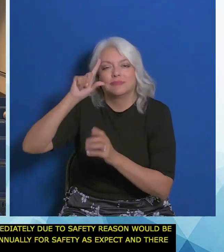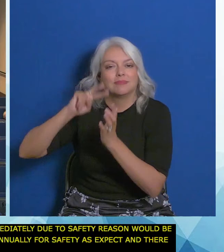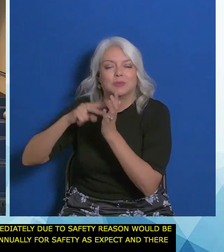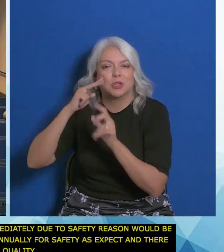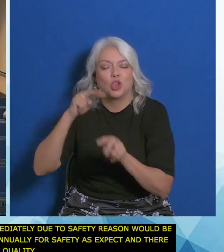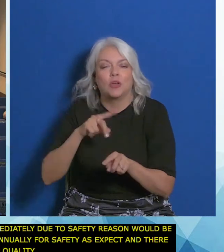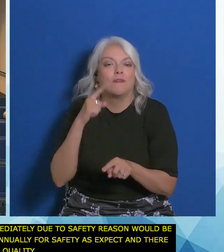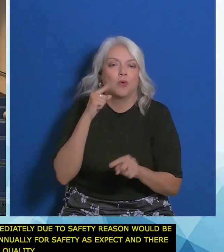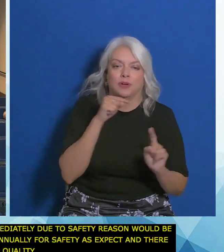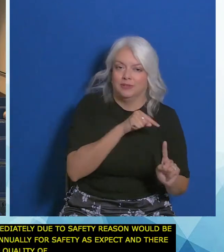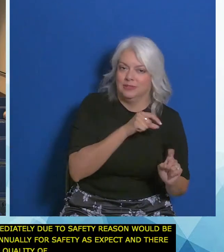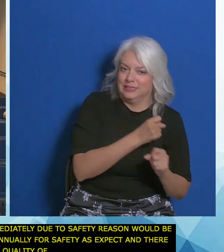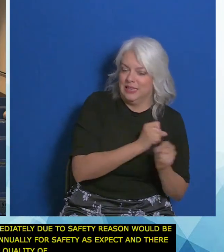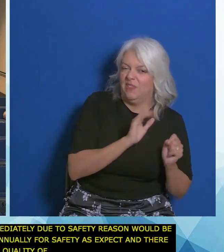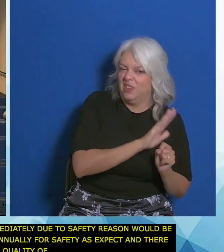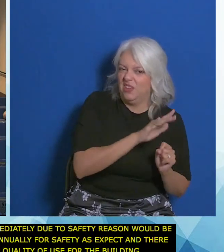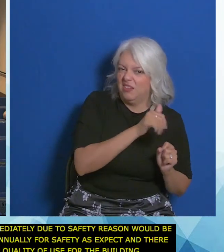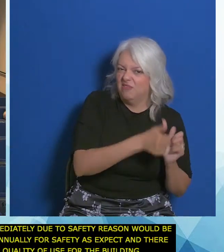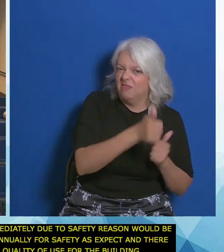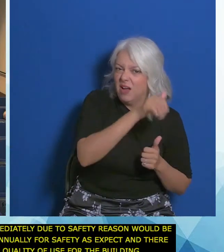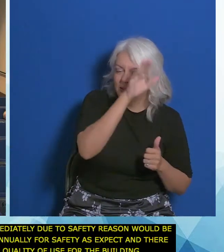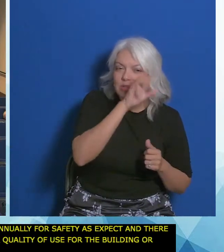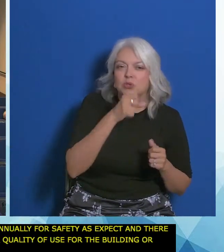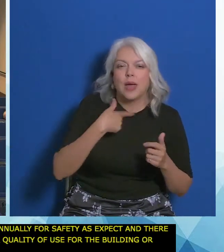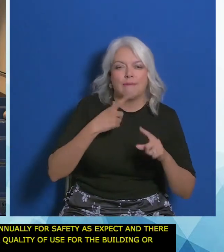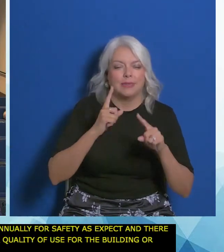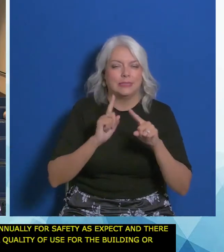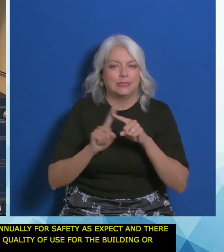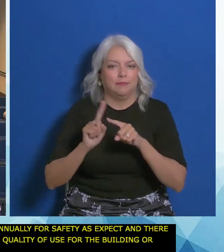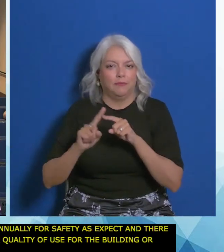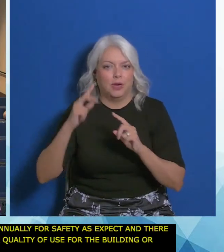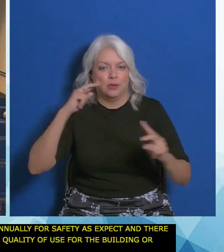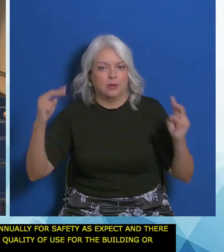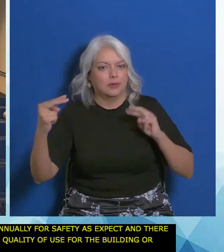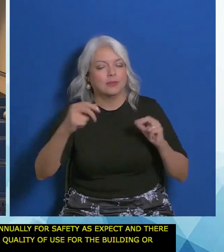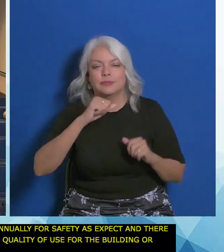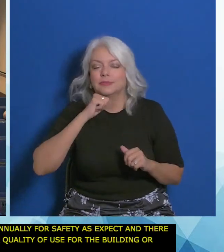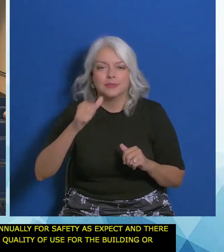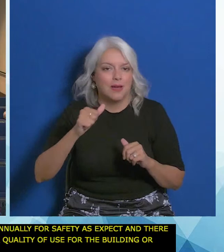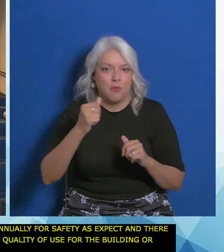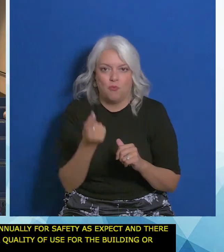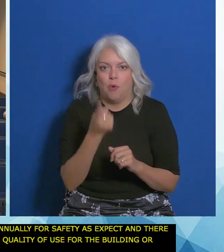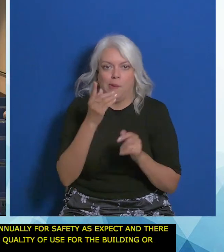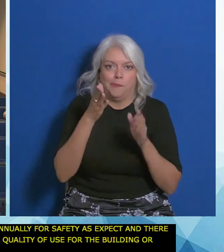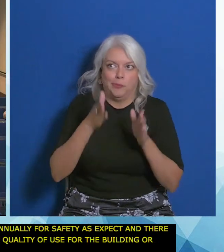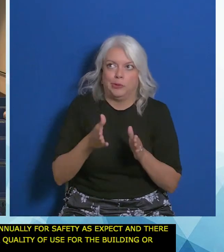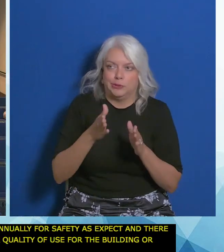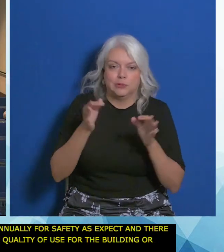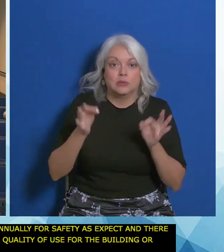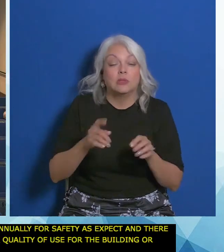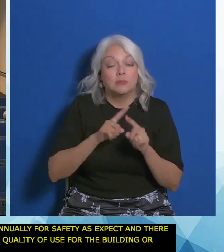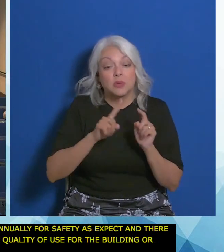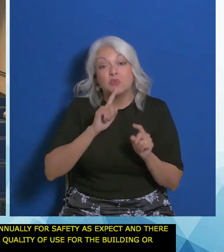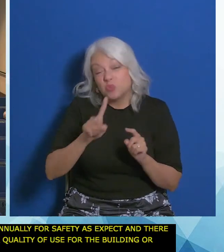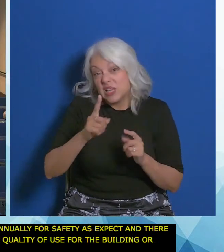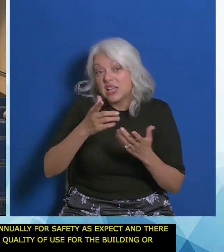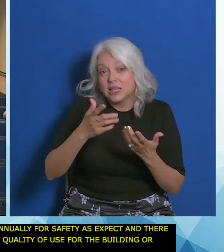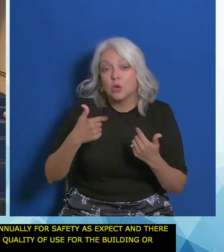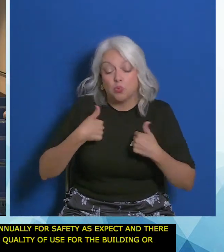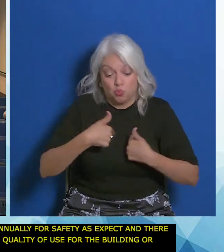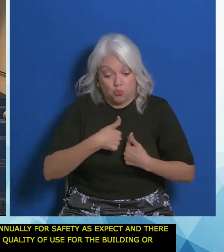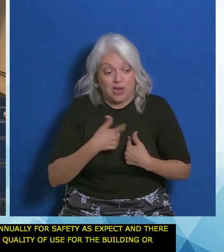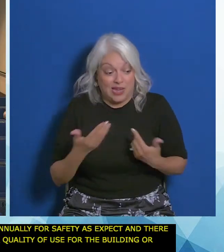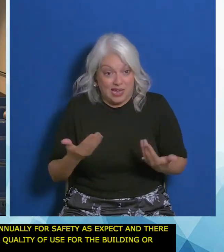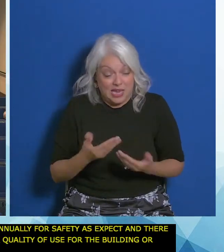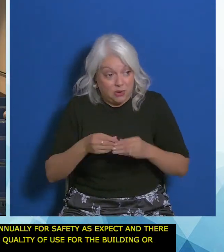building. So it's multifaceted, I would say. Ultimately, at the end of the day, it is up to actually us here in the